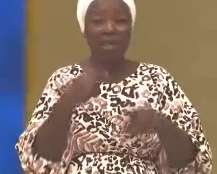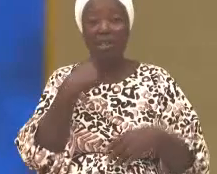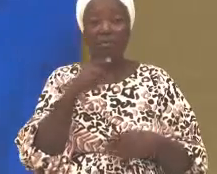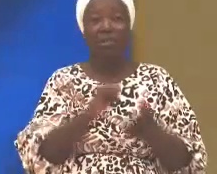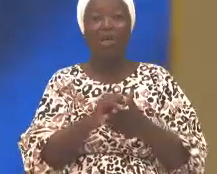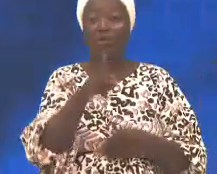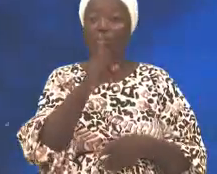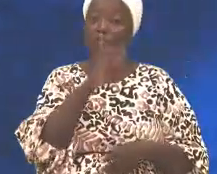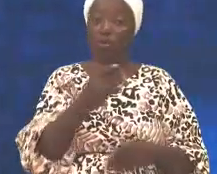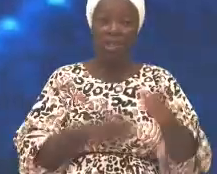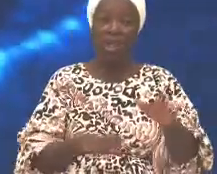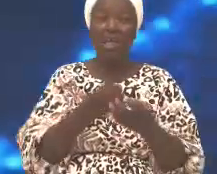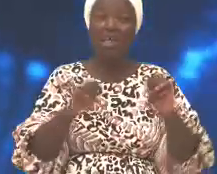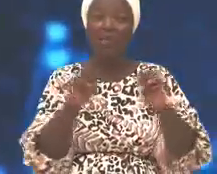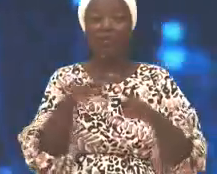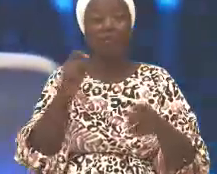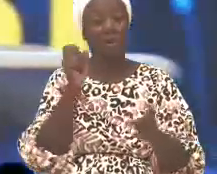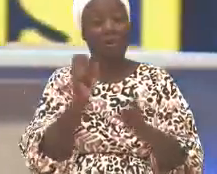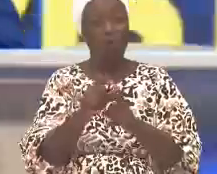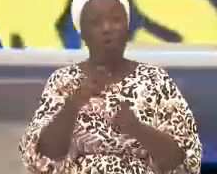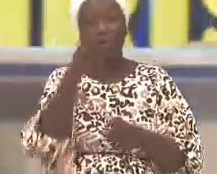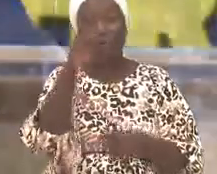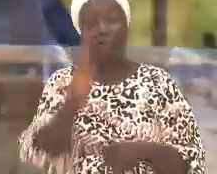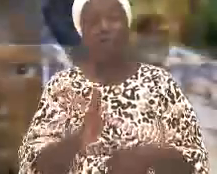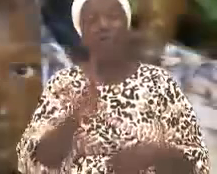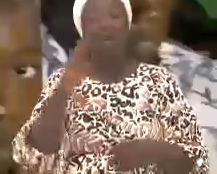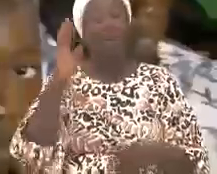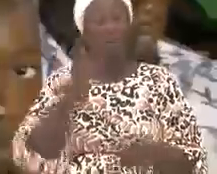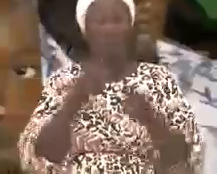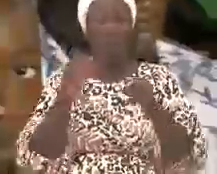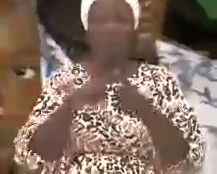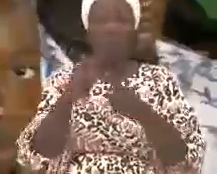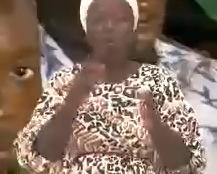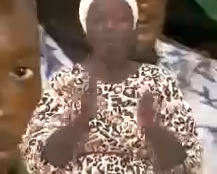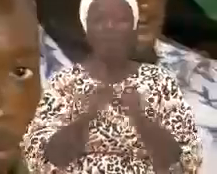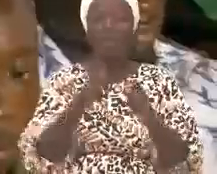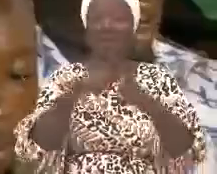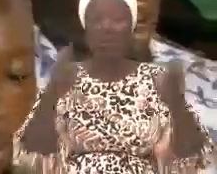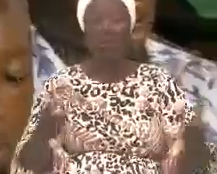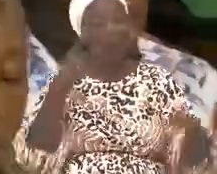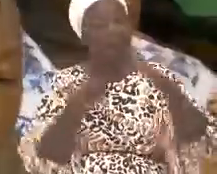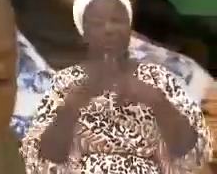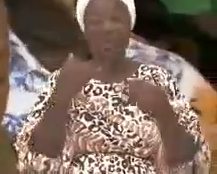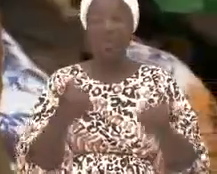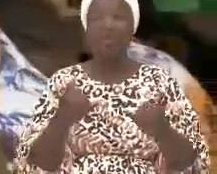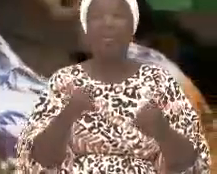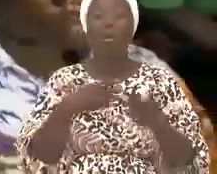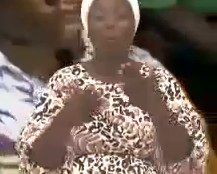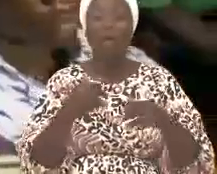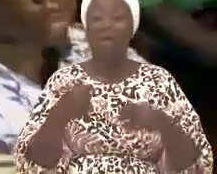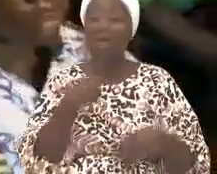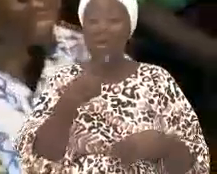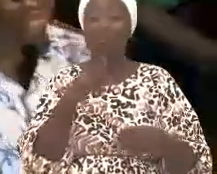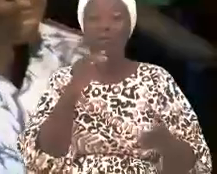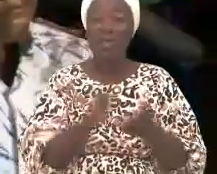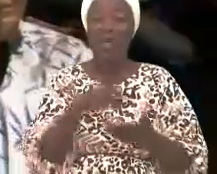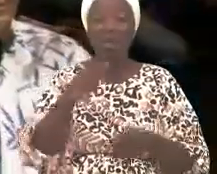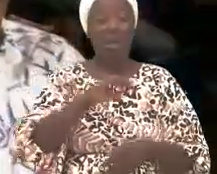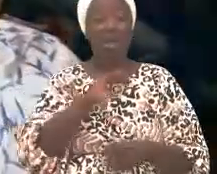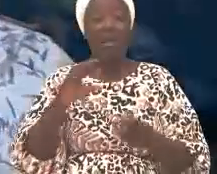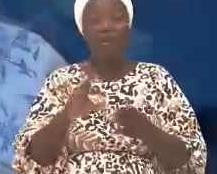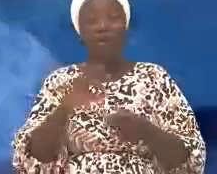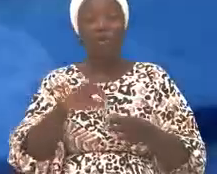the word of God coming to you with a great prophecy might tell you, the soul that